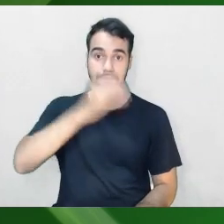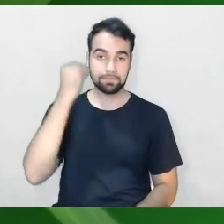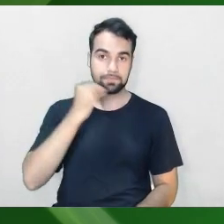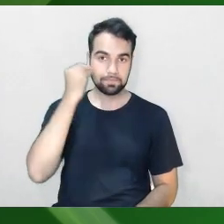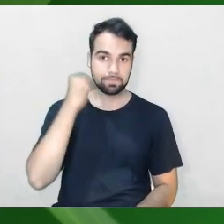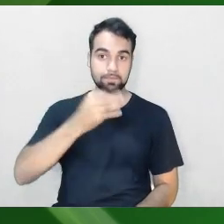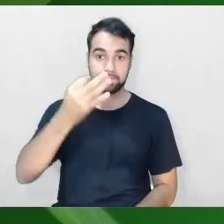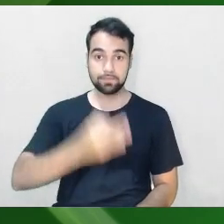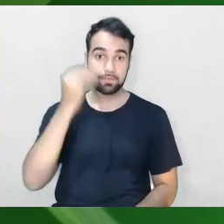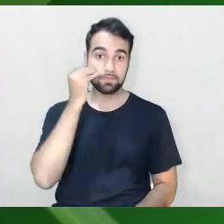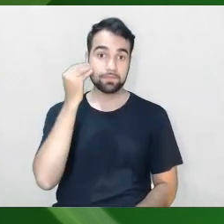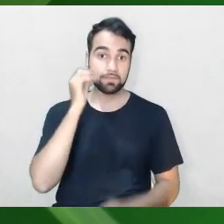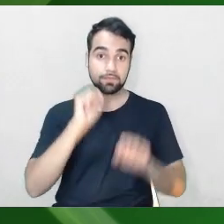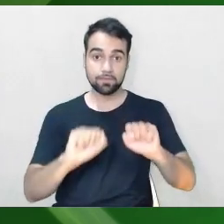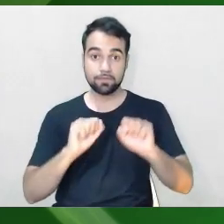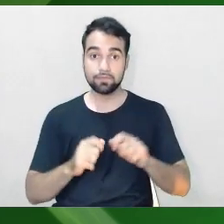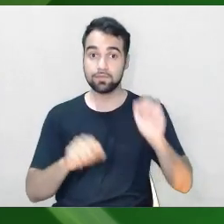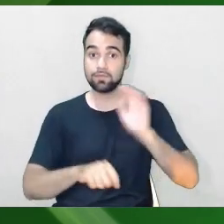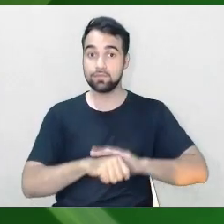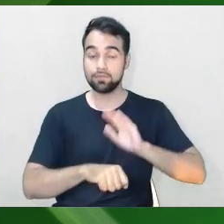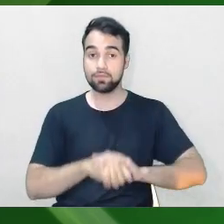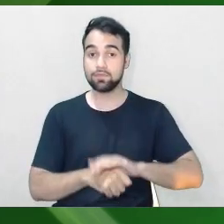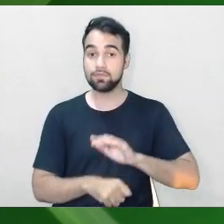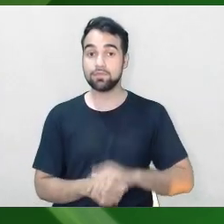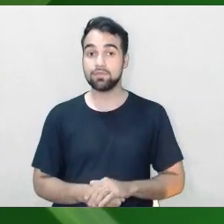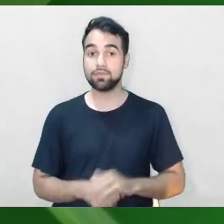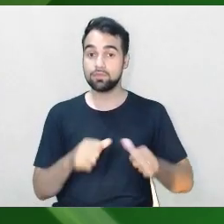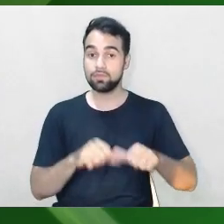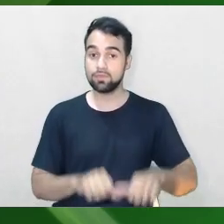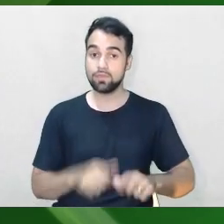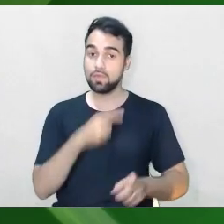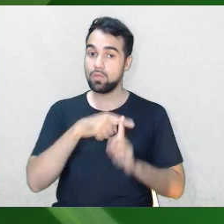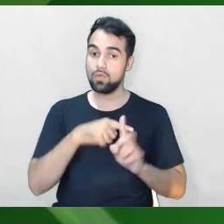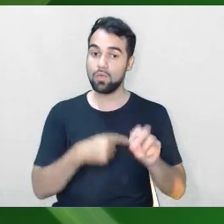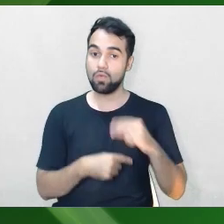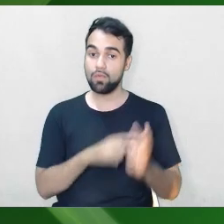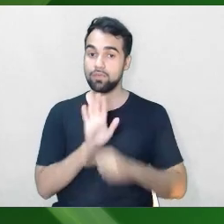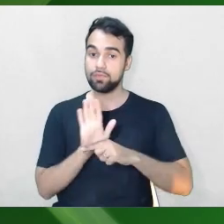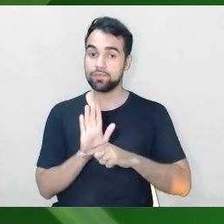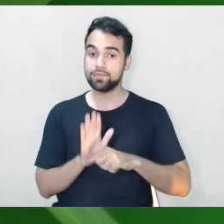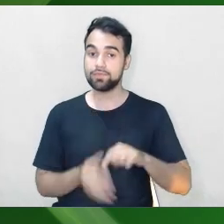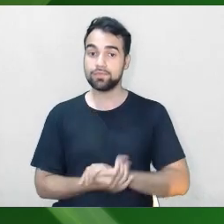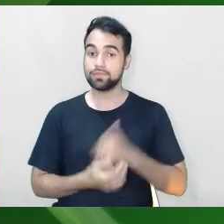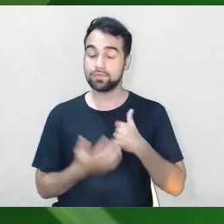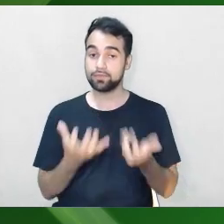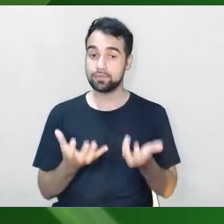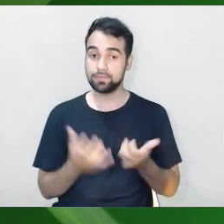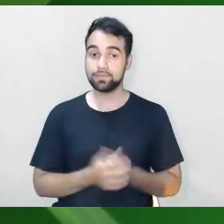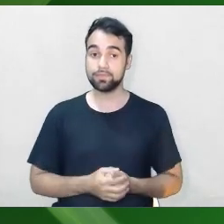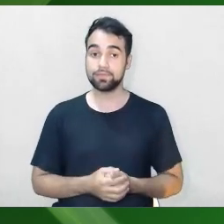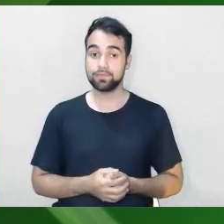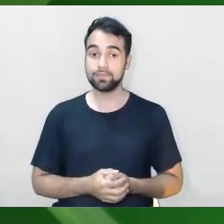experiment or the test. The test, you can, it can be either positive or negative. You force it a little